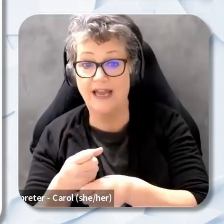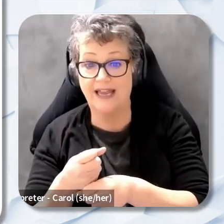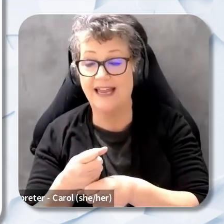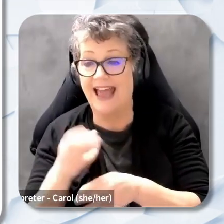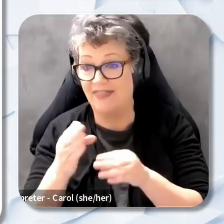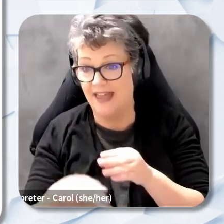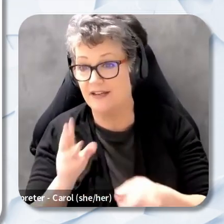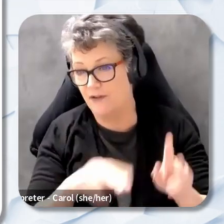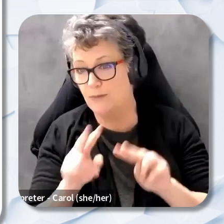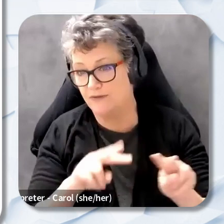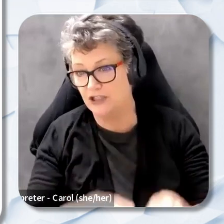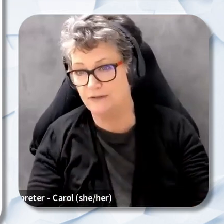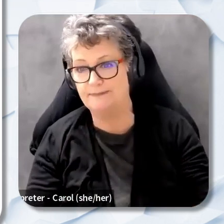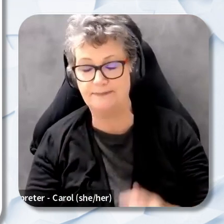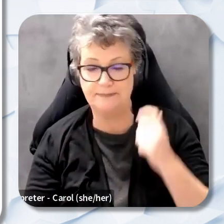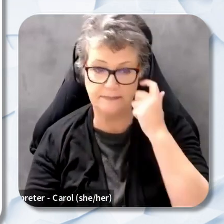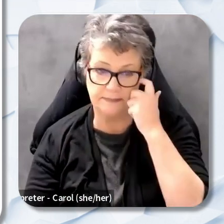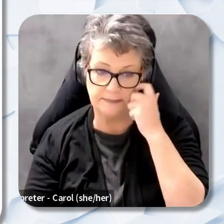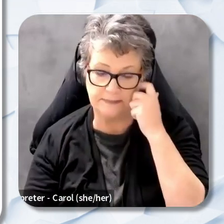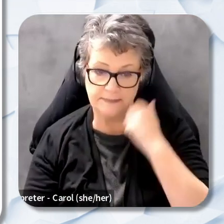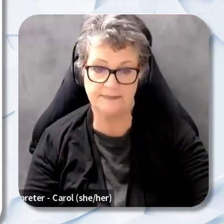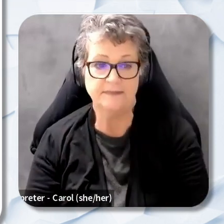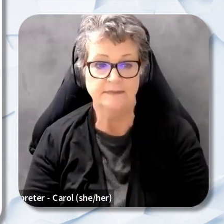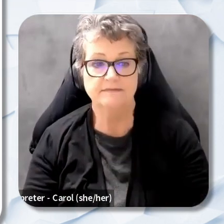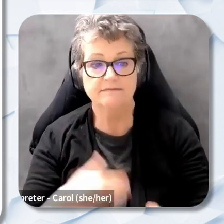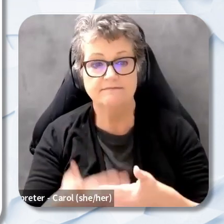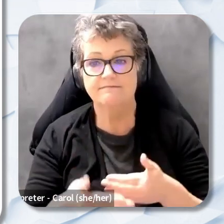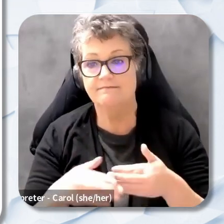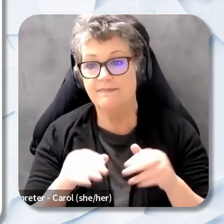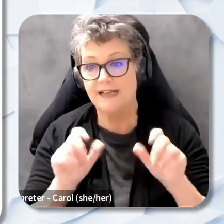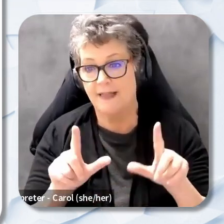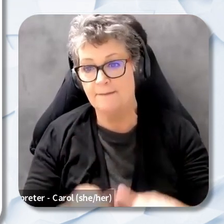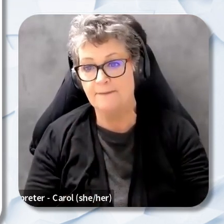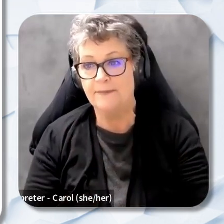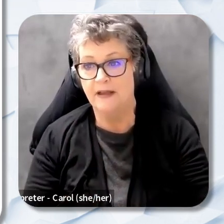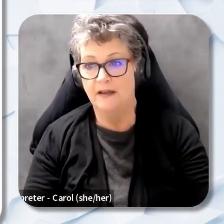the end of the observation. Next slide, please.